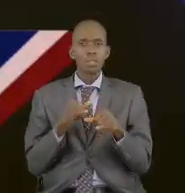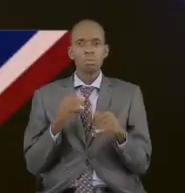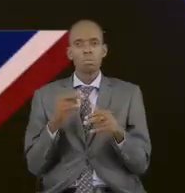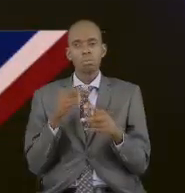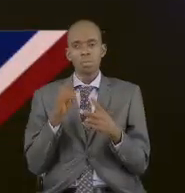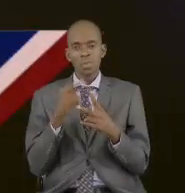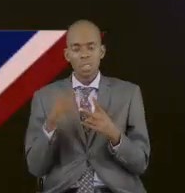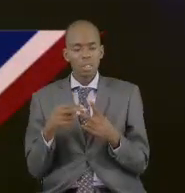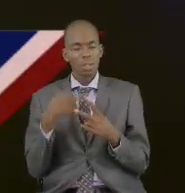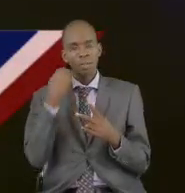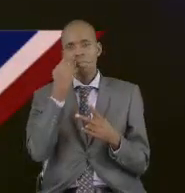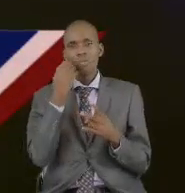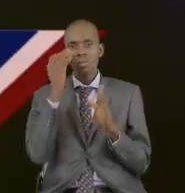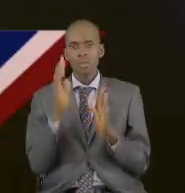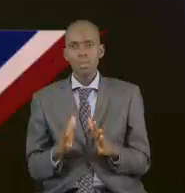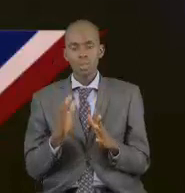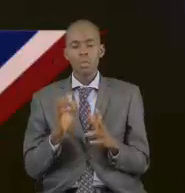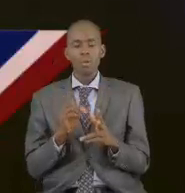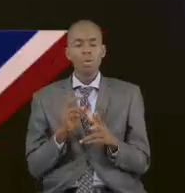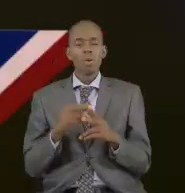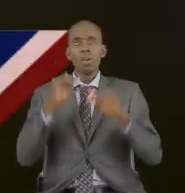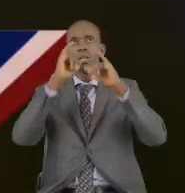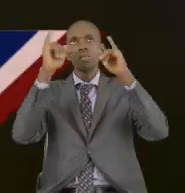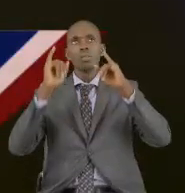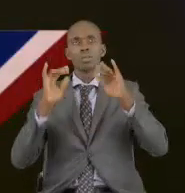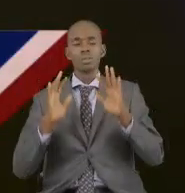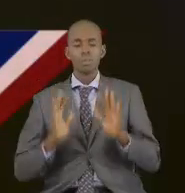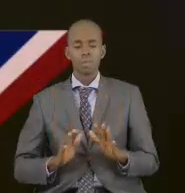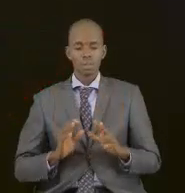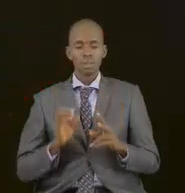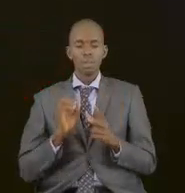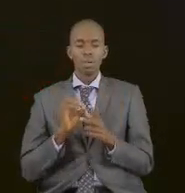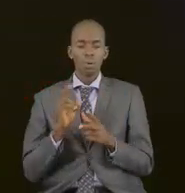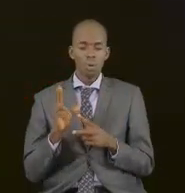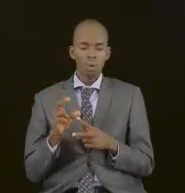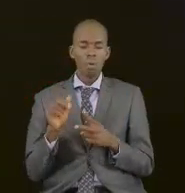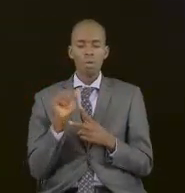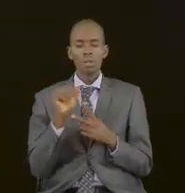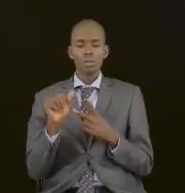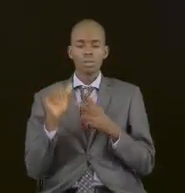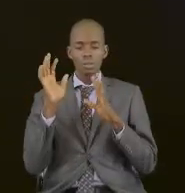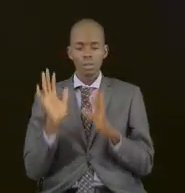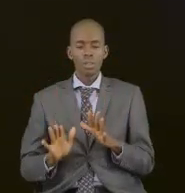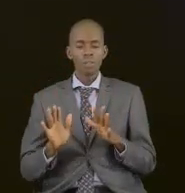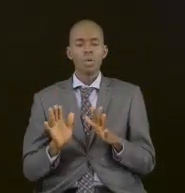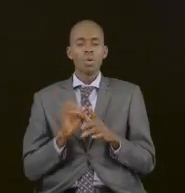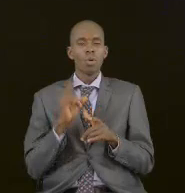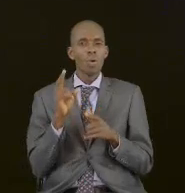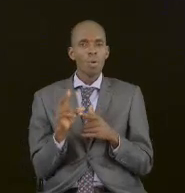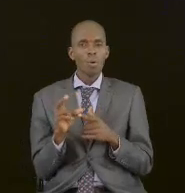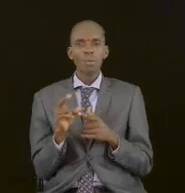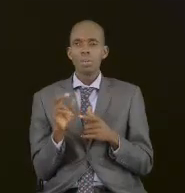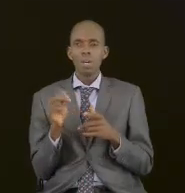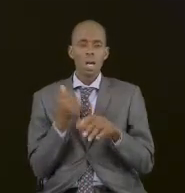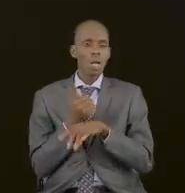fornicators, nor idolaters, nor adulterers, nor effeminate, nor abusers